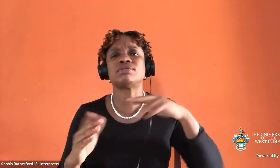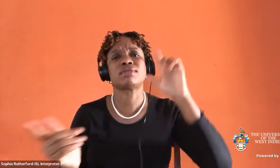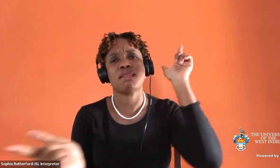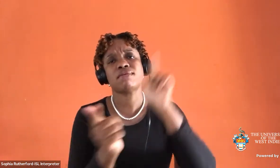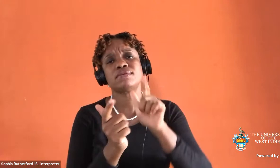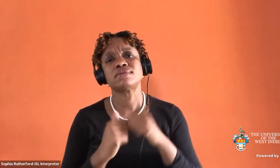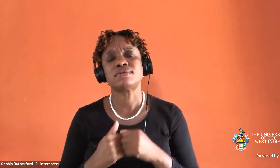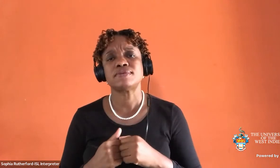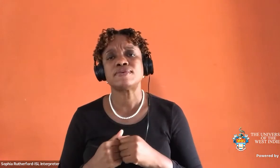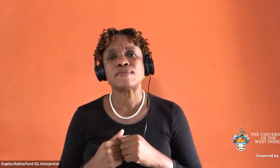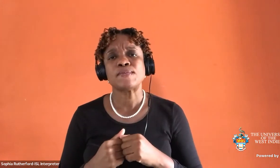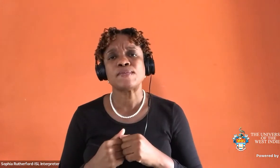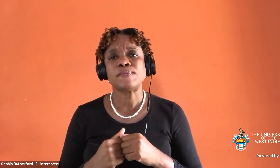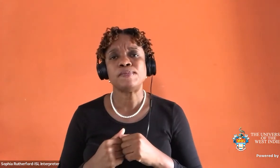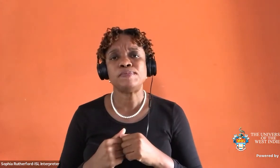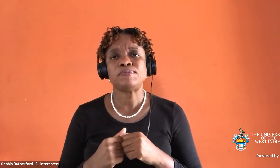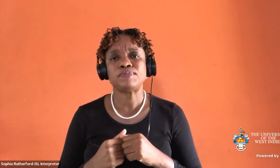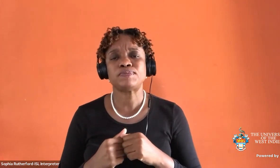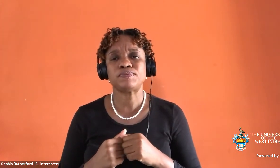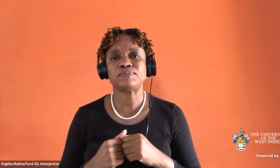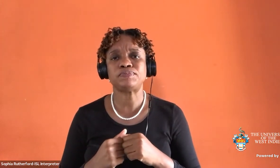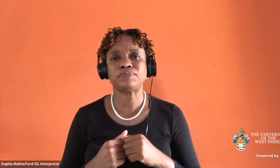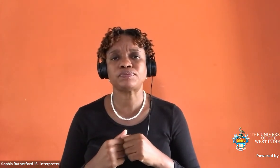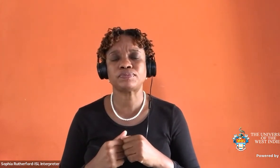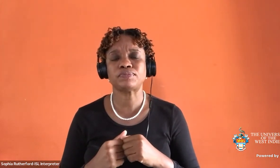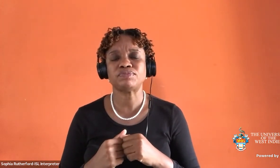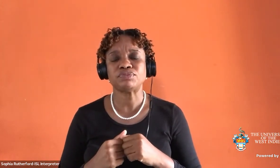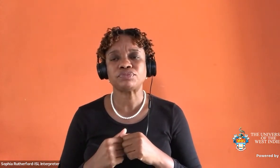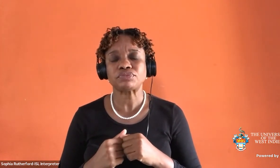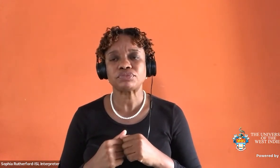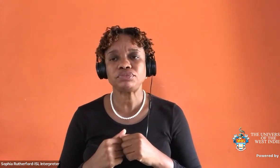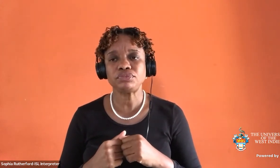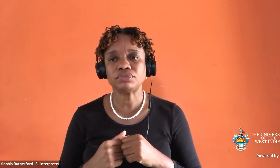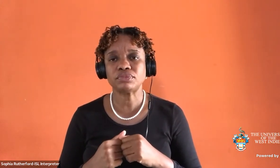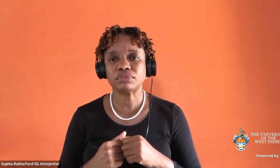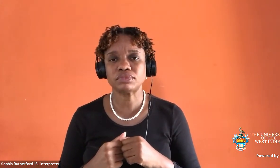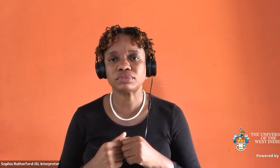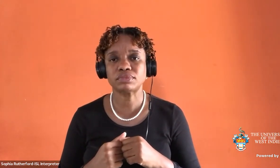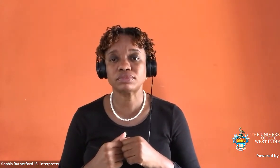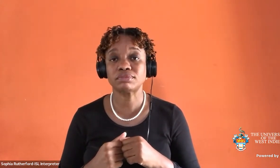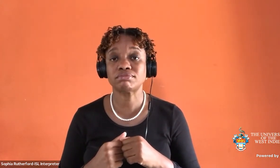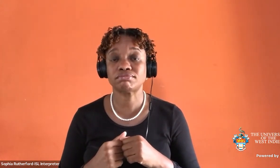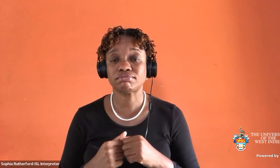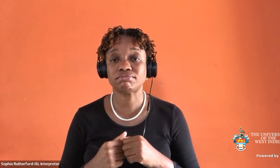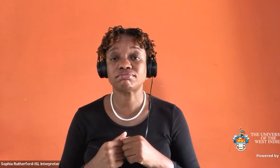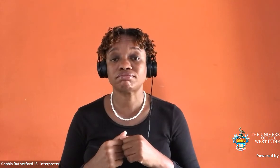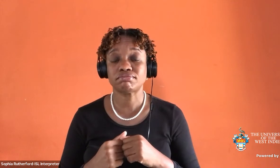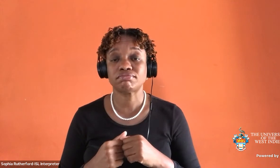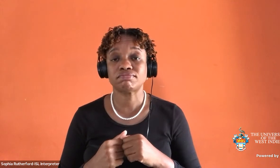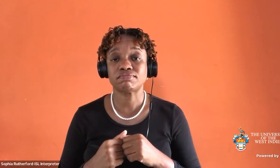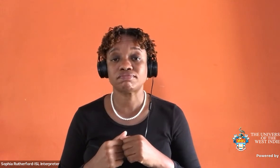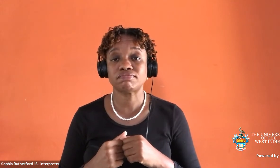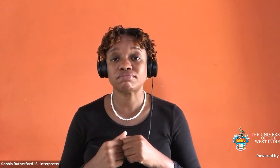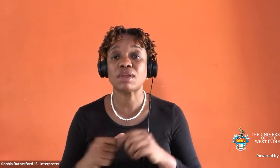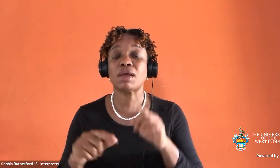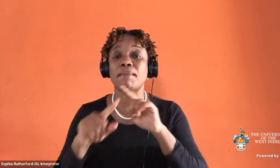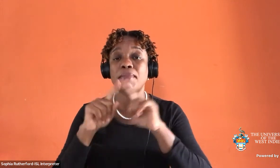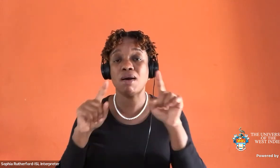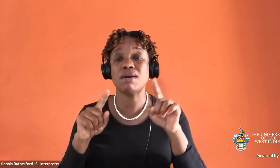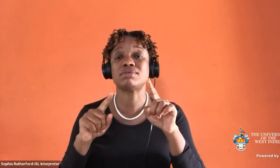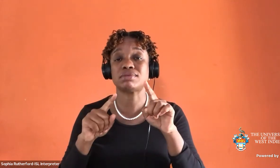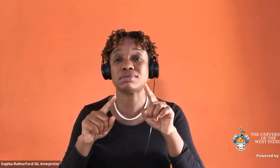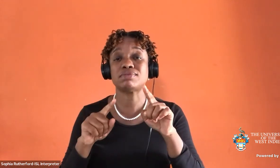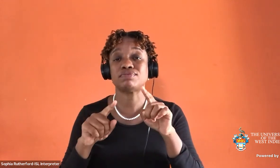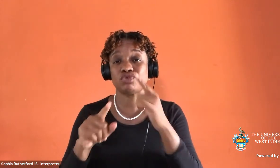for developing other chronic condition. But as you did indicate, their level of physical activity